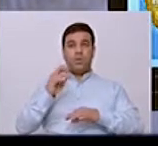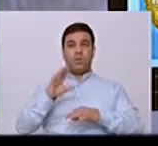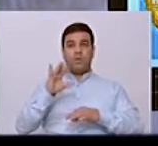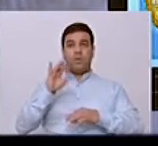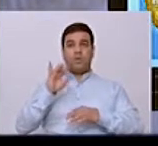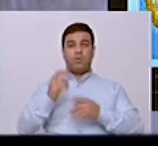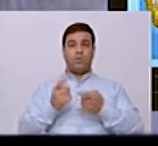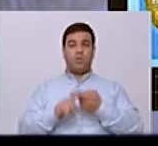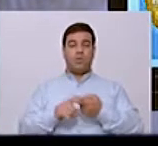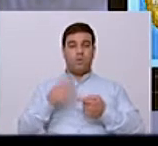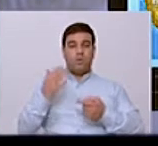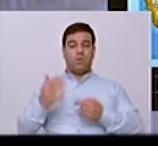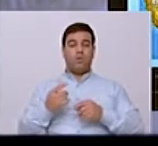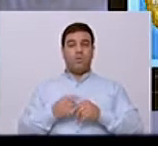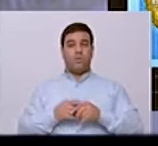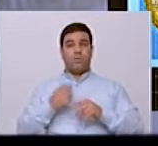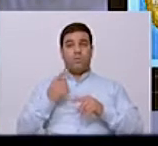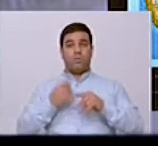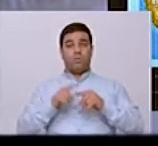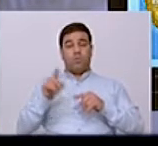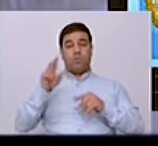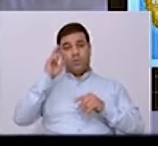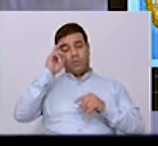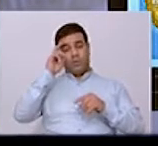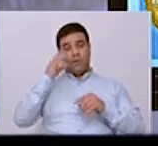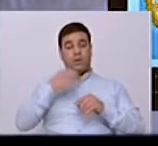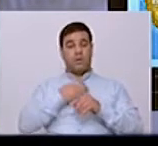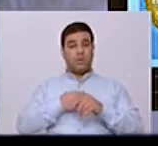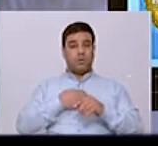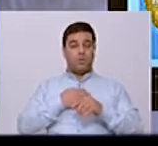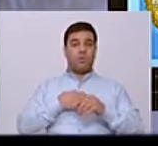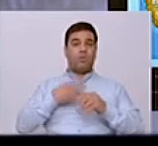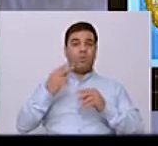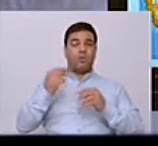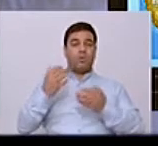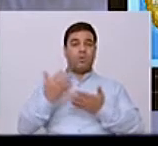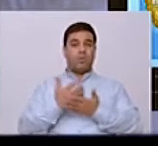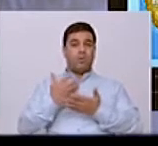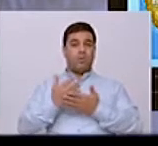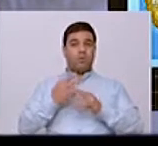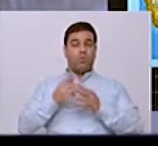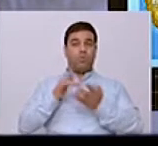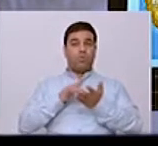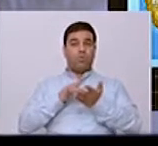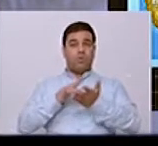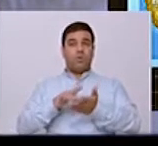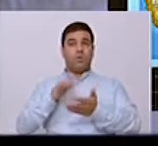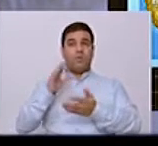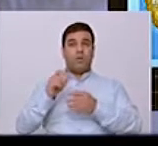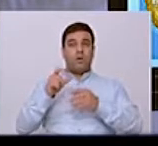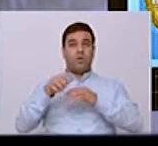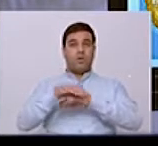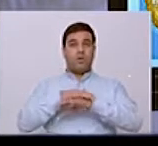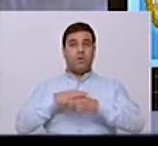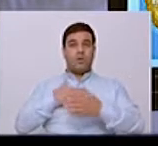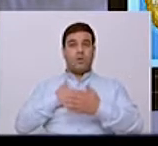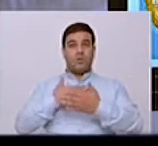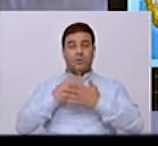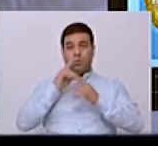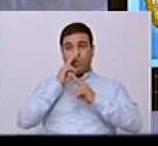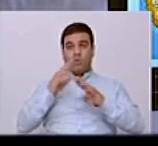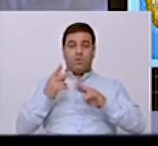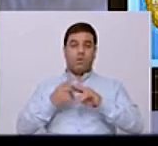bilan bog'liq. Demak, bu davlatlarning asosiy daromadlari mana shu turizm va aholiga xizmat